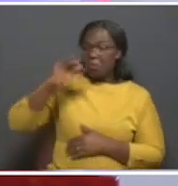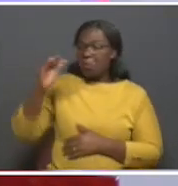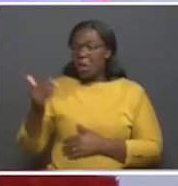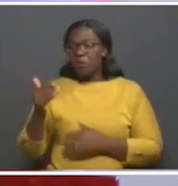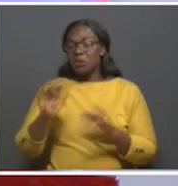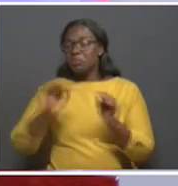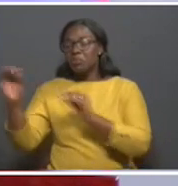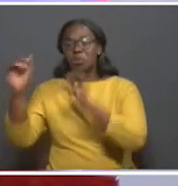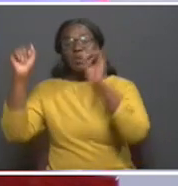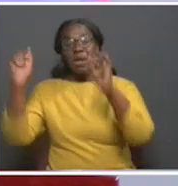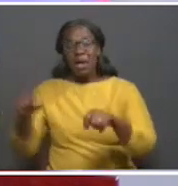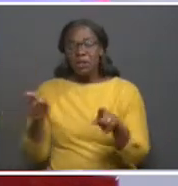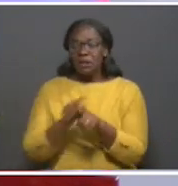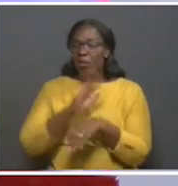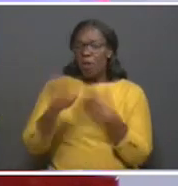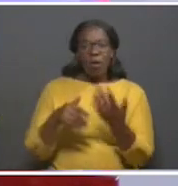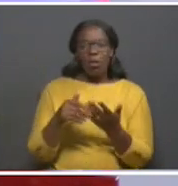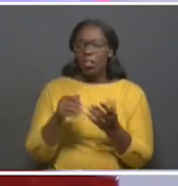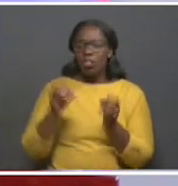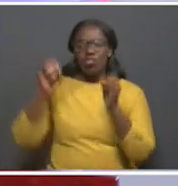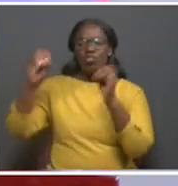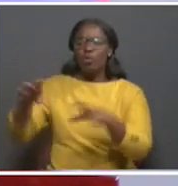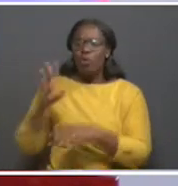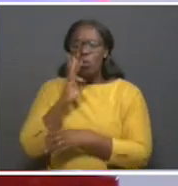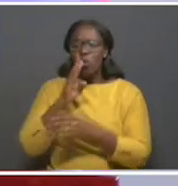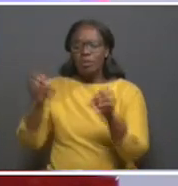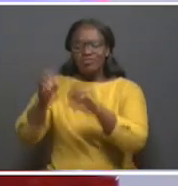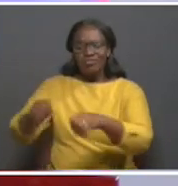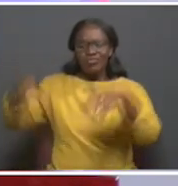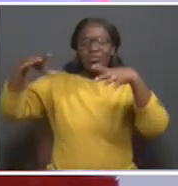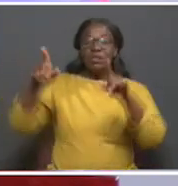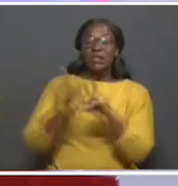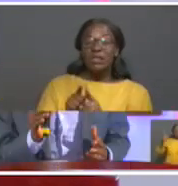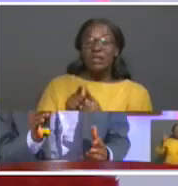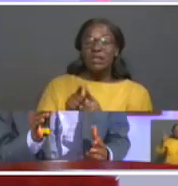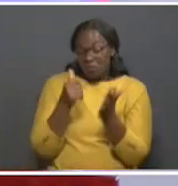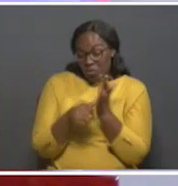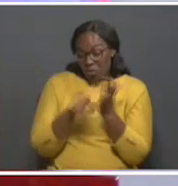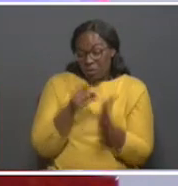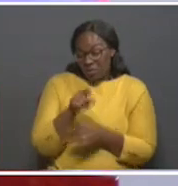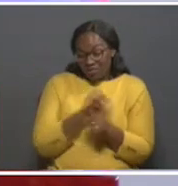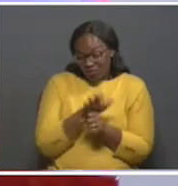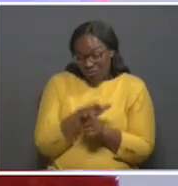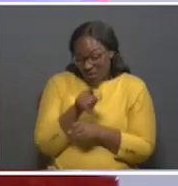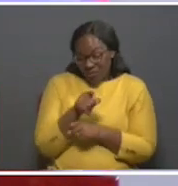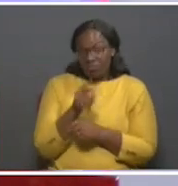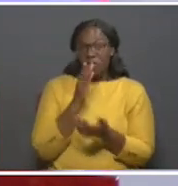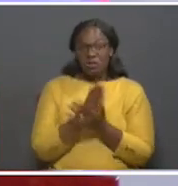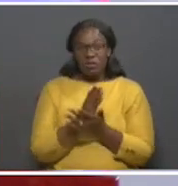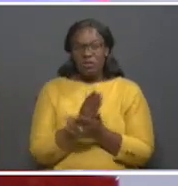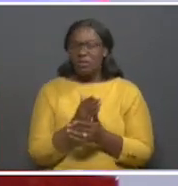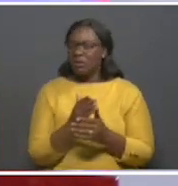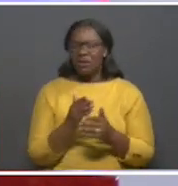are moved, and they are thrown into the heart of the sea, even though this crisis, oh God, is of such